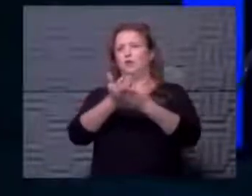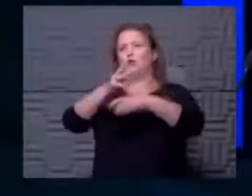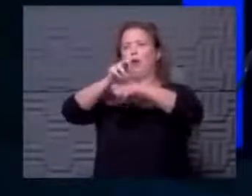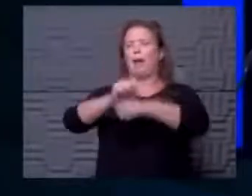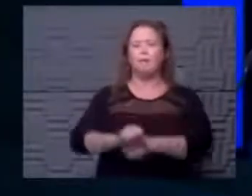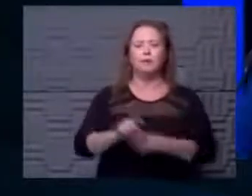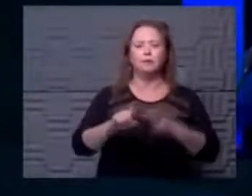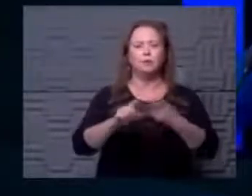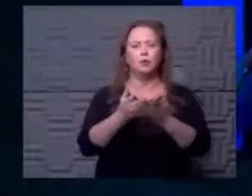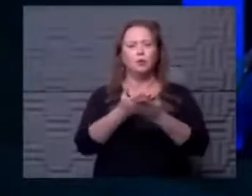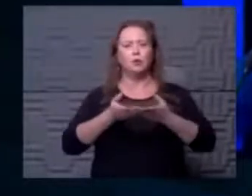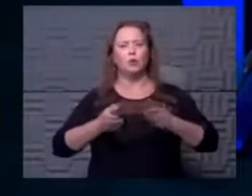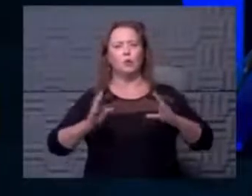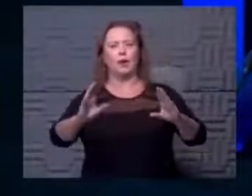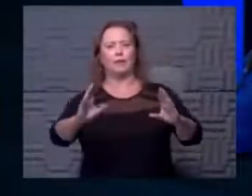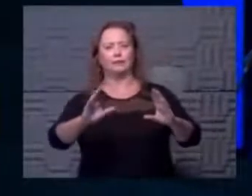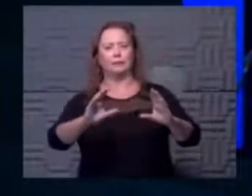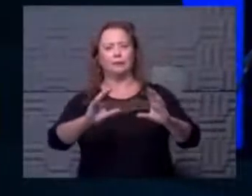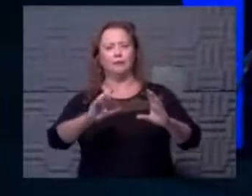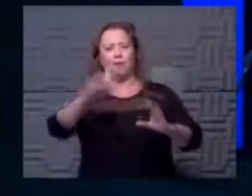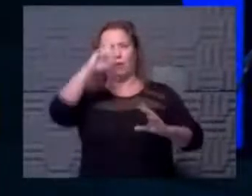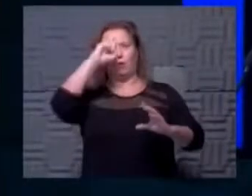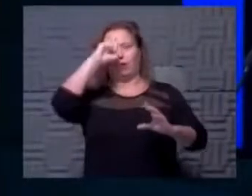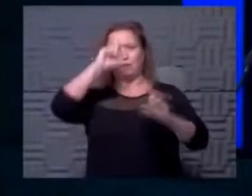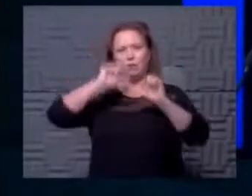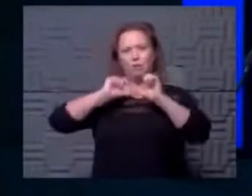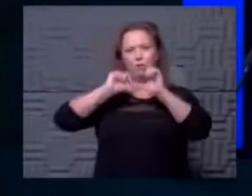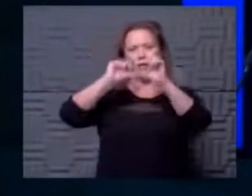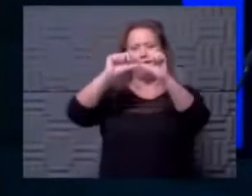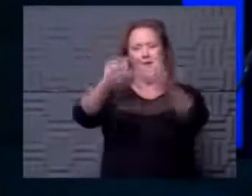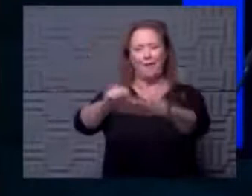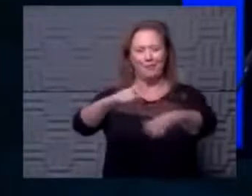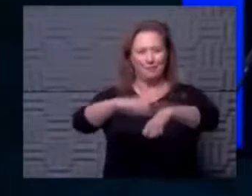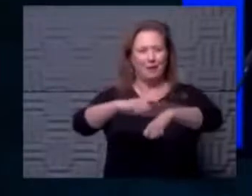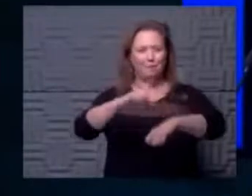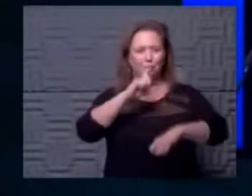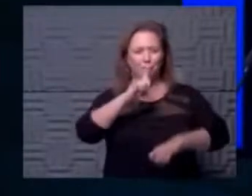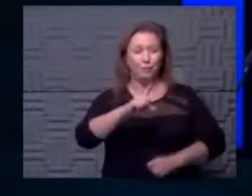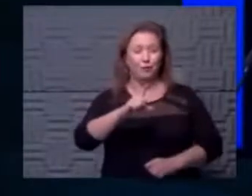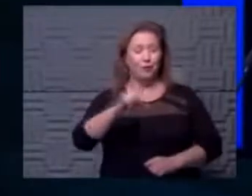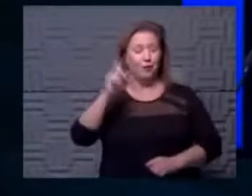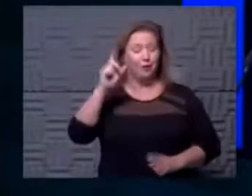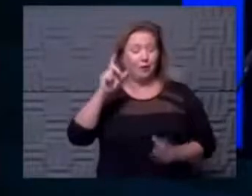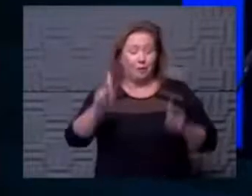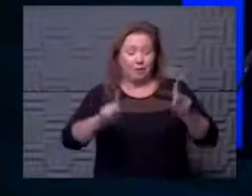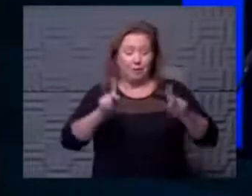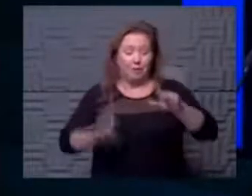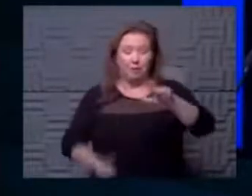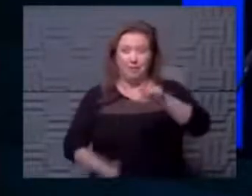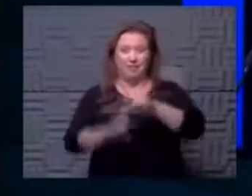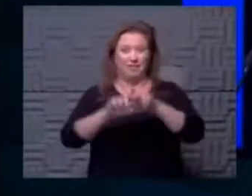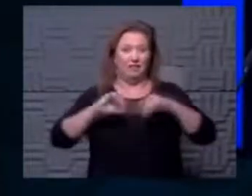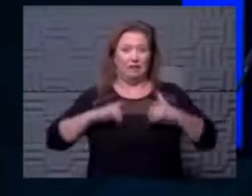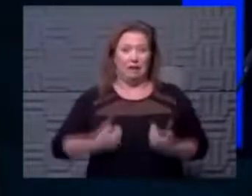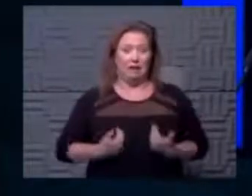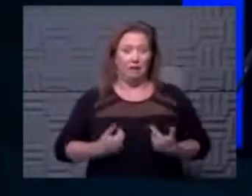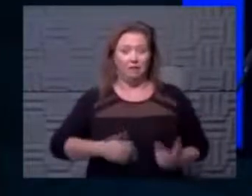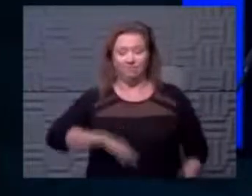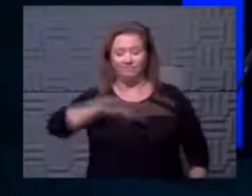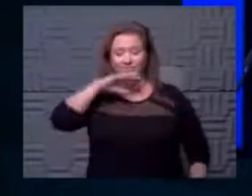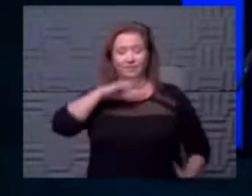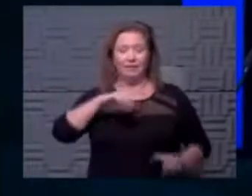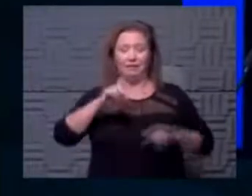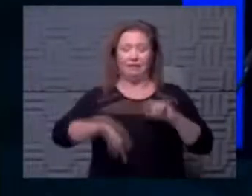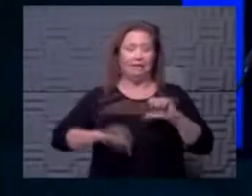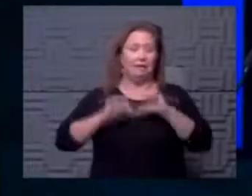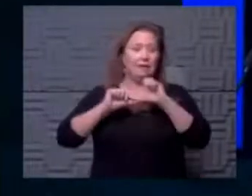new ways of thinking for the long term? I'm sure that you get a lot of people that come in and say, I'm just tired of this. I don't know if I can keep